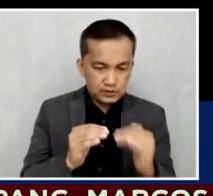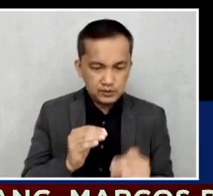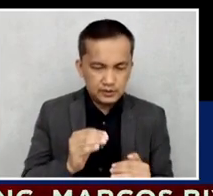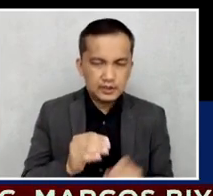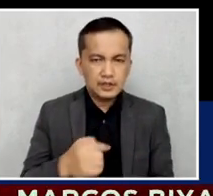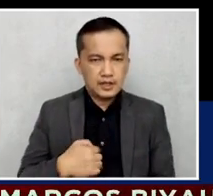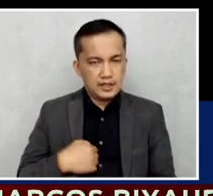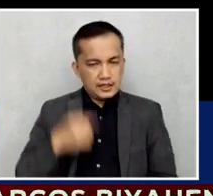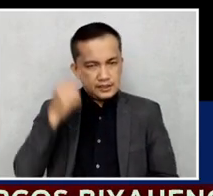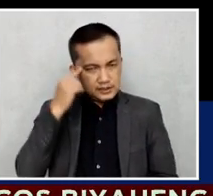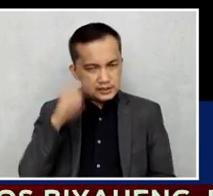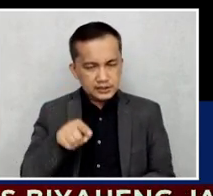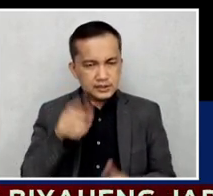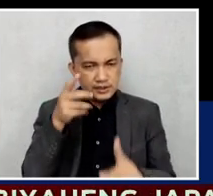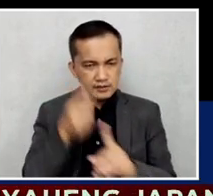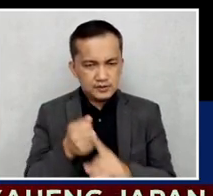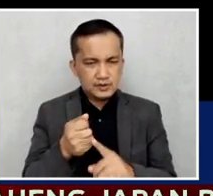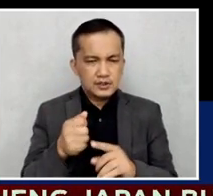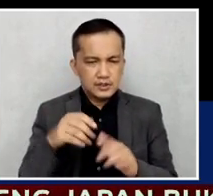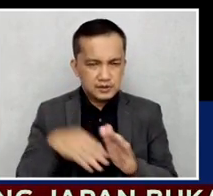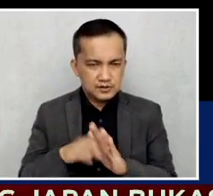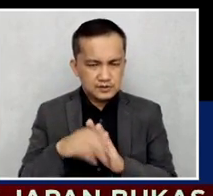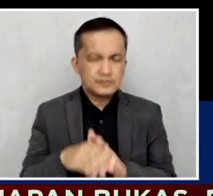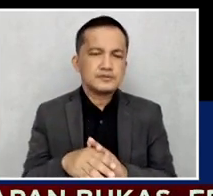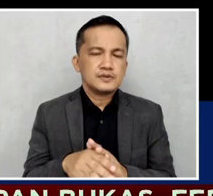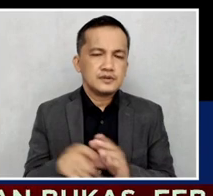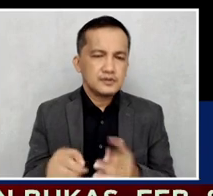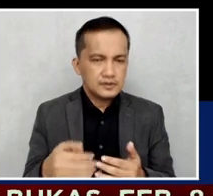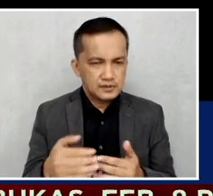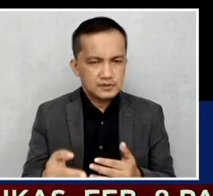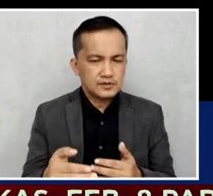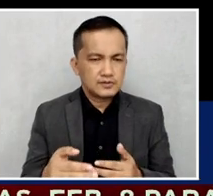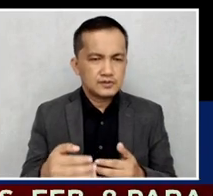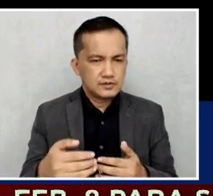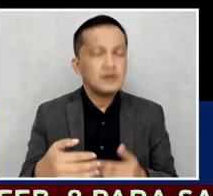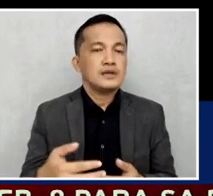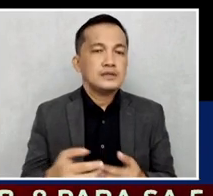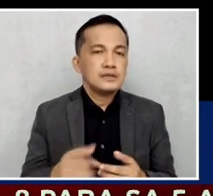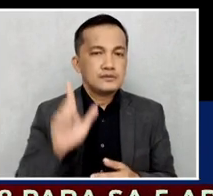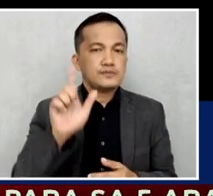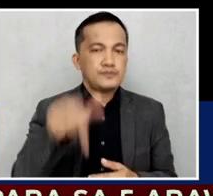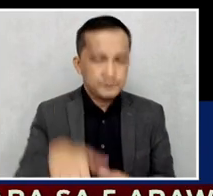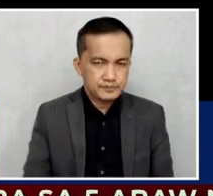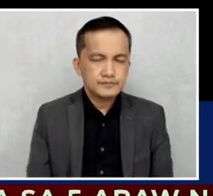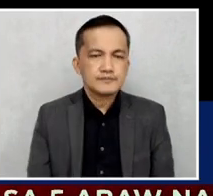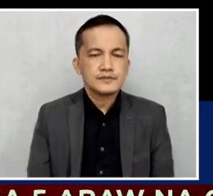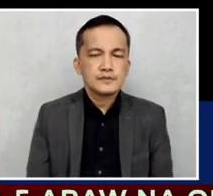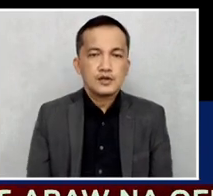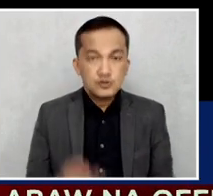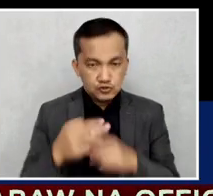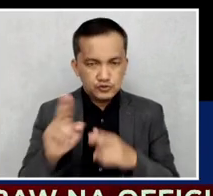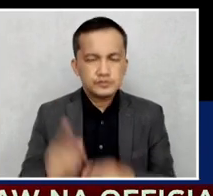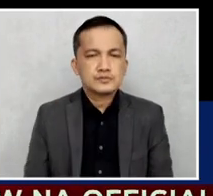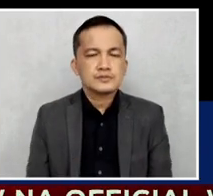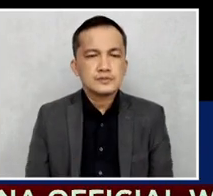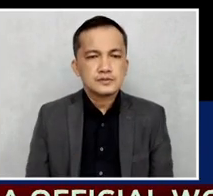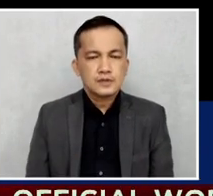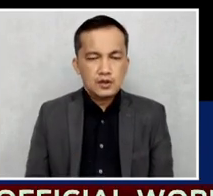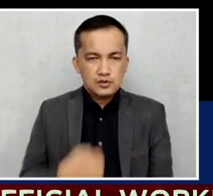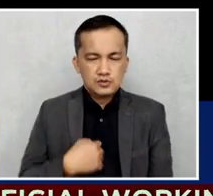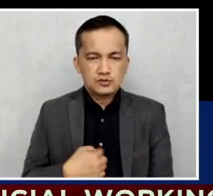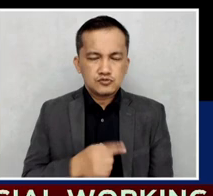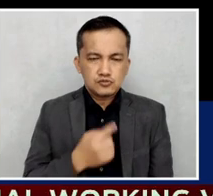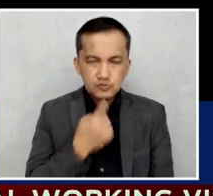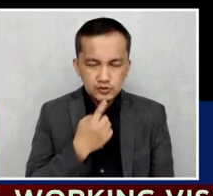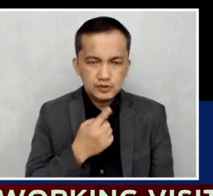that we will see the effects on the inflation rate further down the road. And I sincerely believe that